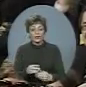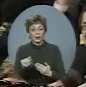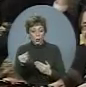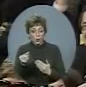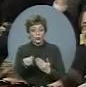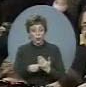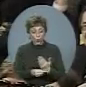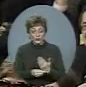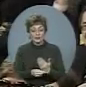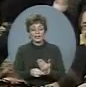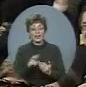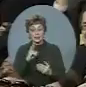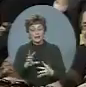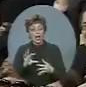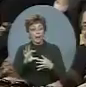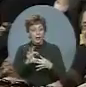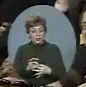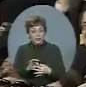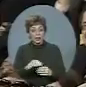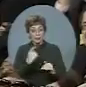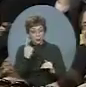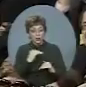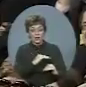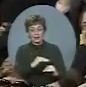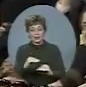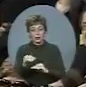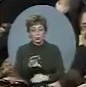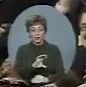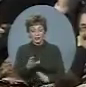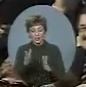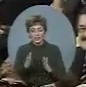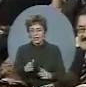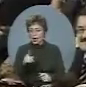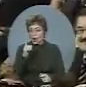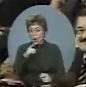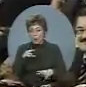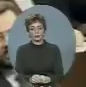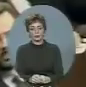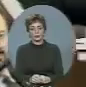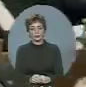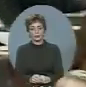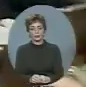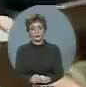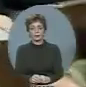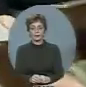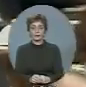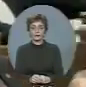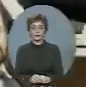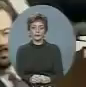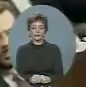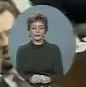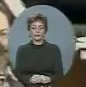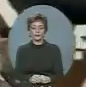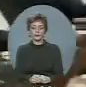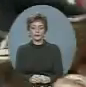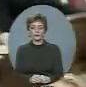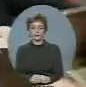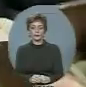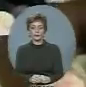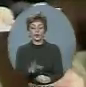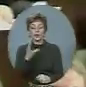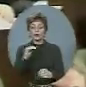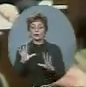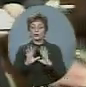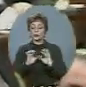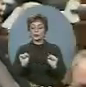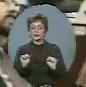without explanation. It's inexcusable, and they should reverse their position and get back to doing the right thing. Mr. Speaker, the Prime Minister has